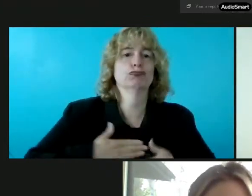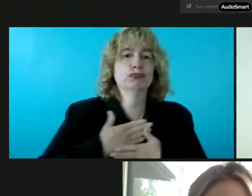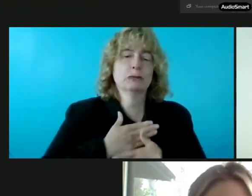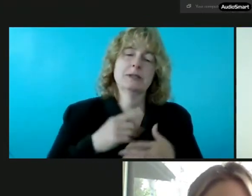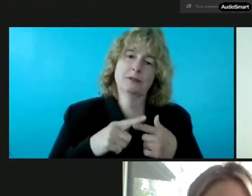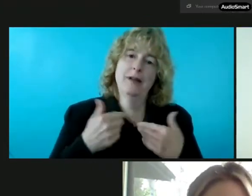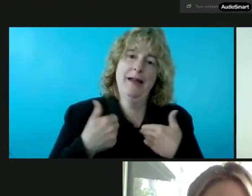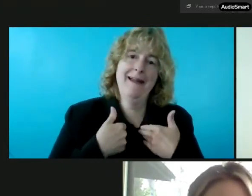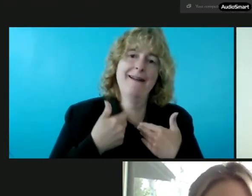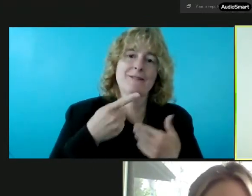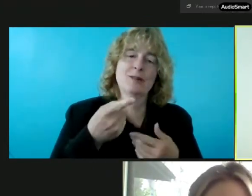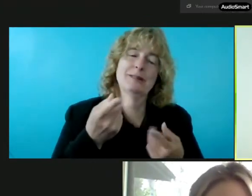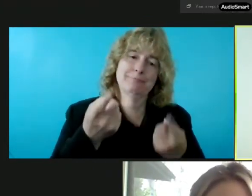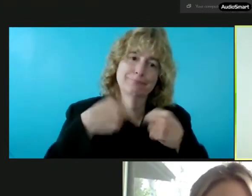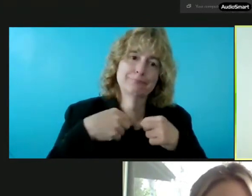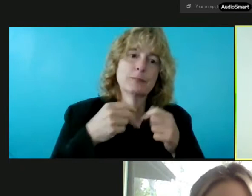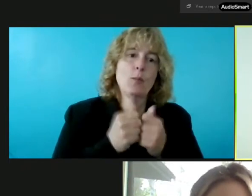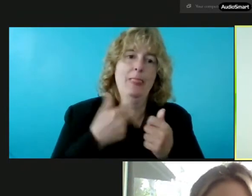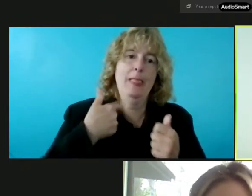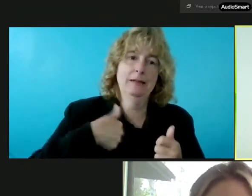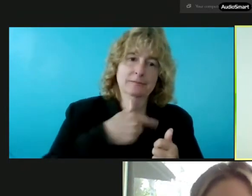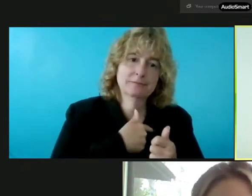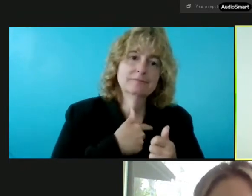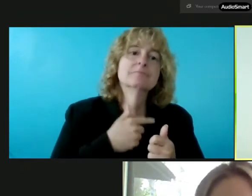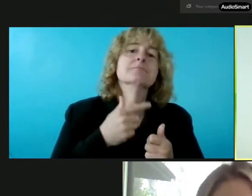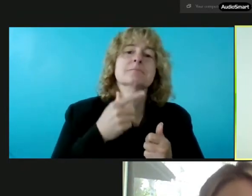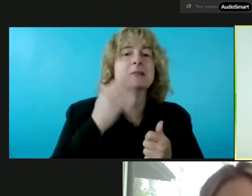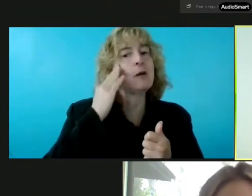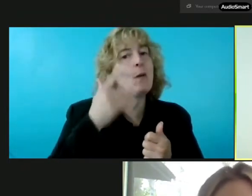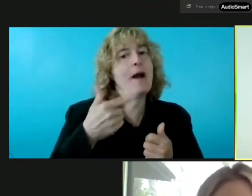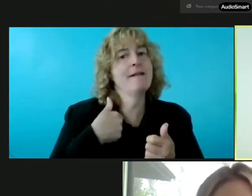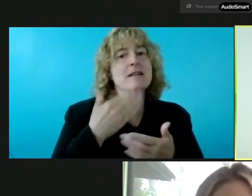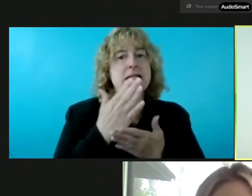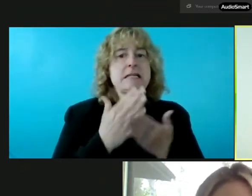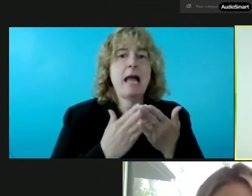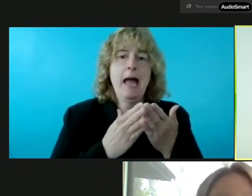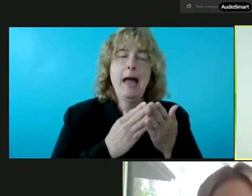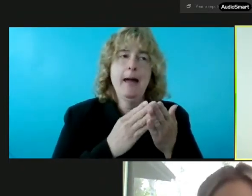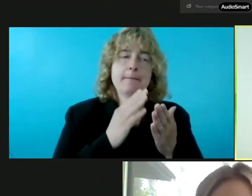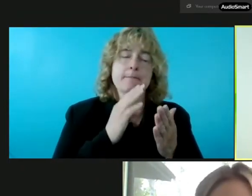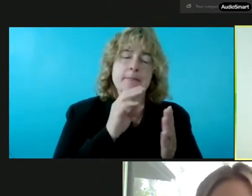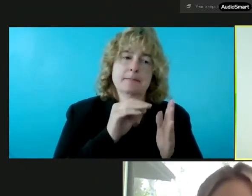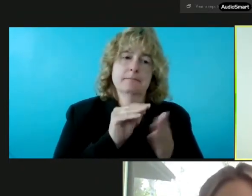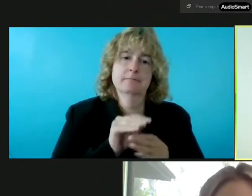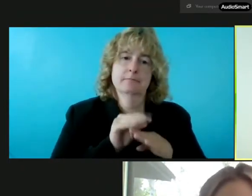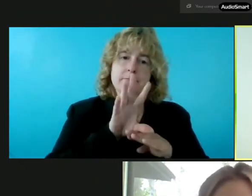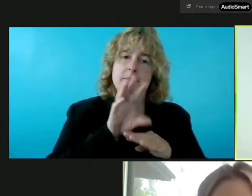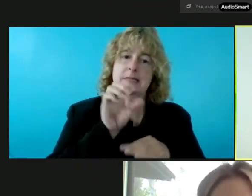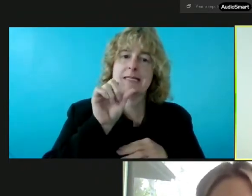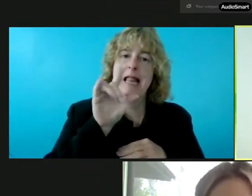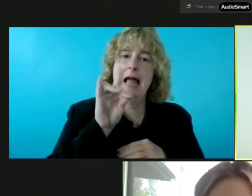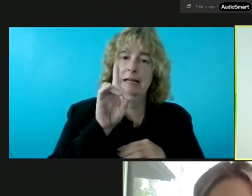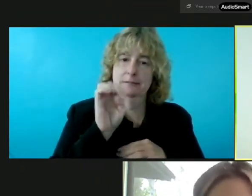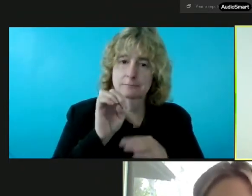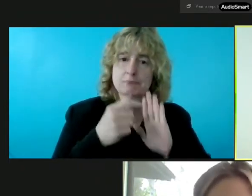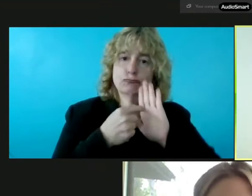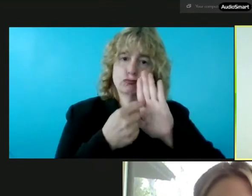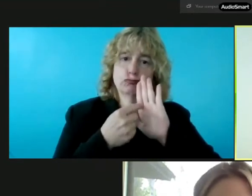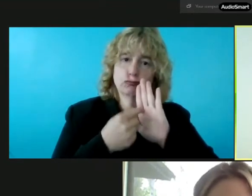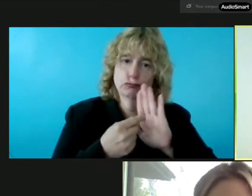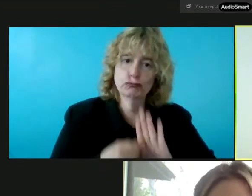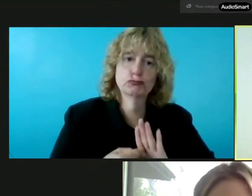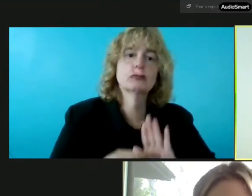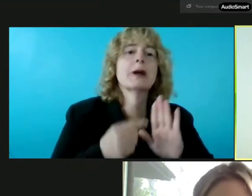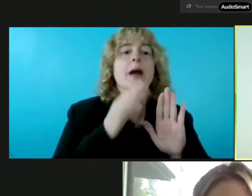us. I know you've got some slides to present, and then I have questions, and I'm sure our audience will as well. Just a